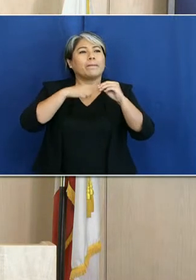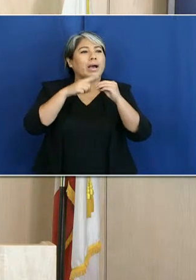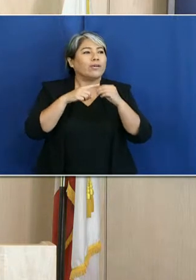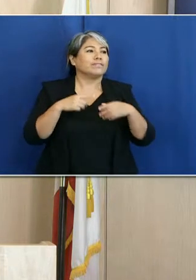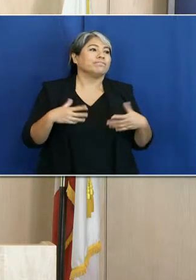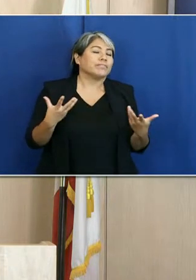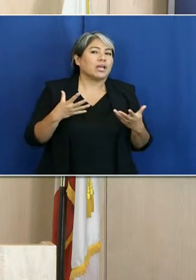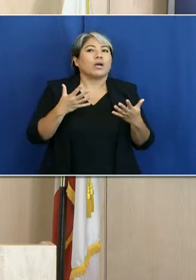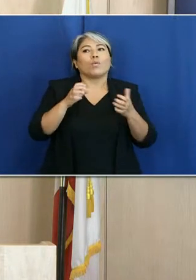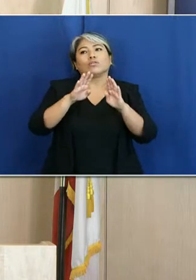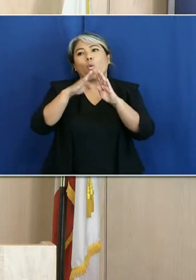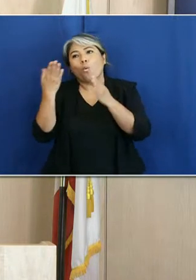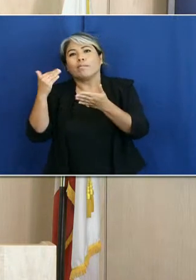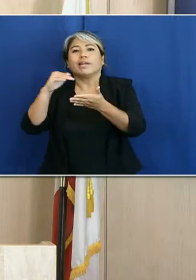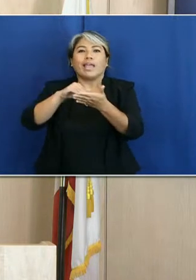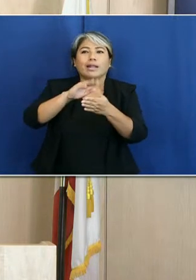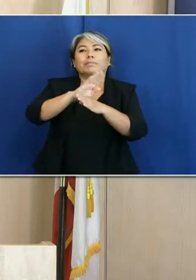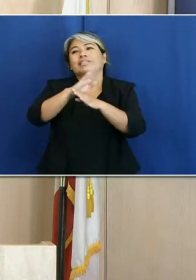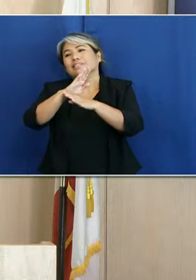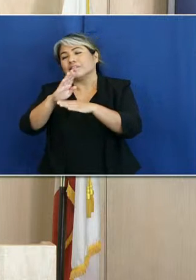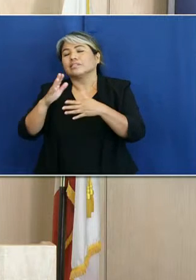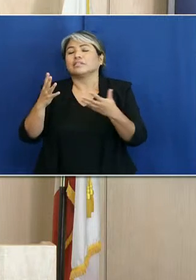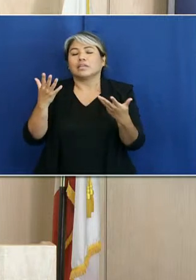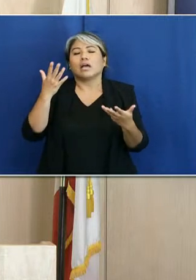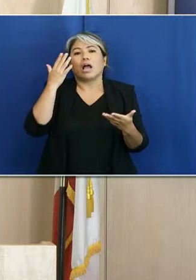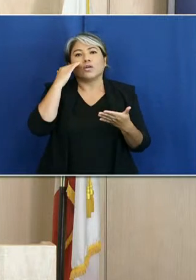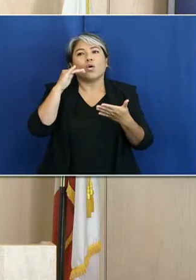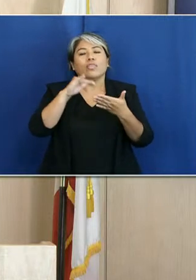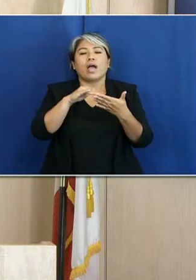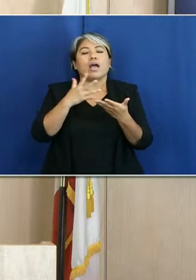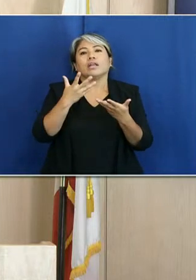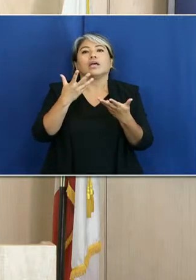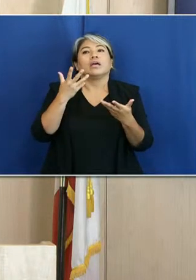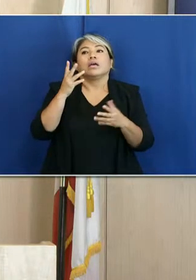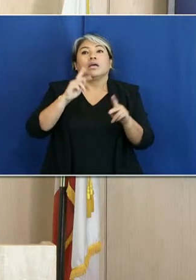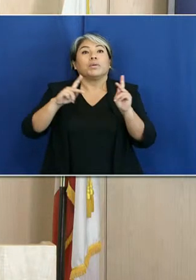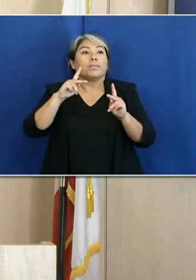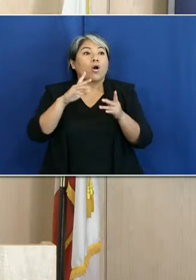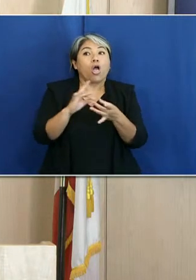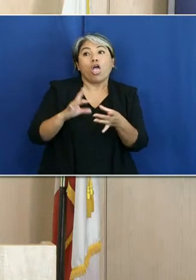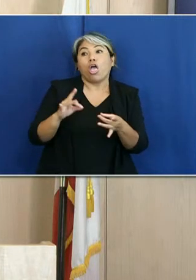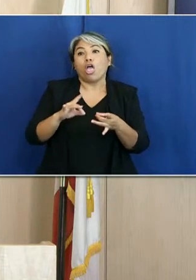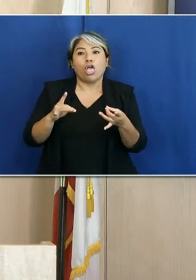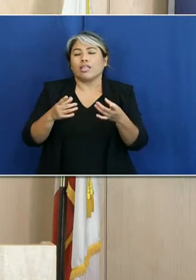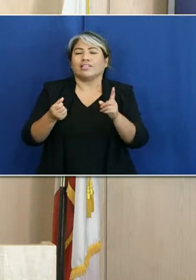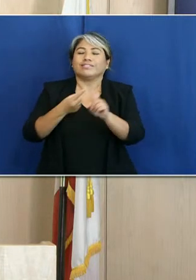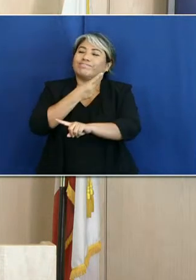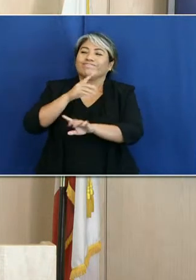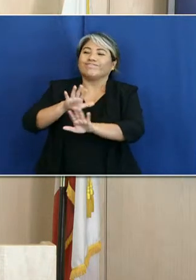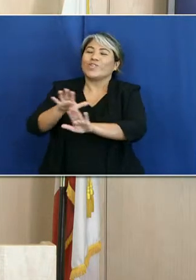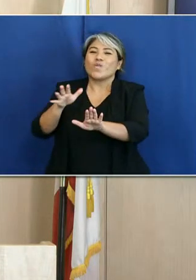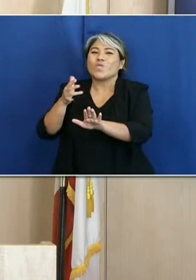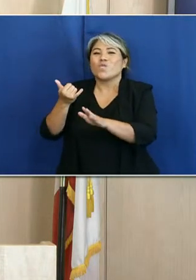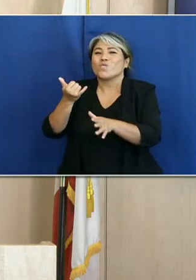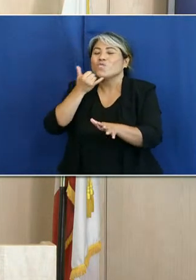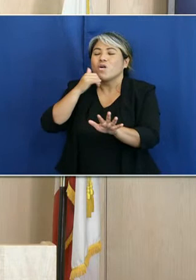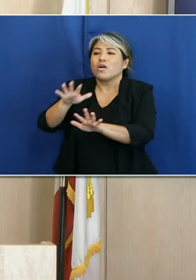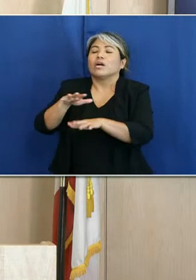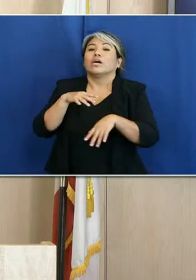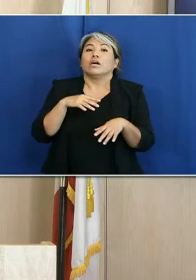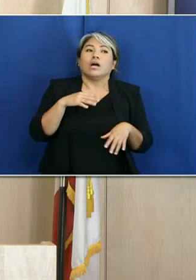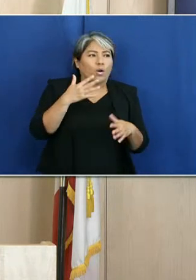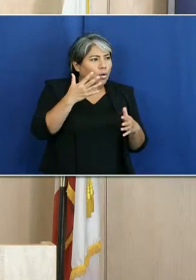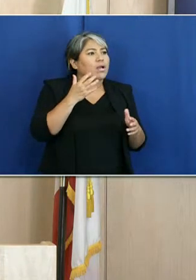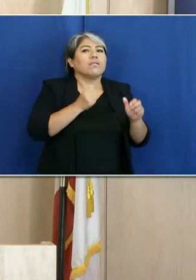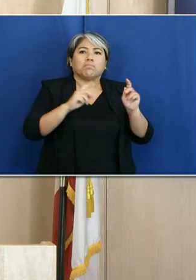reopenings often I think has been pitched in the wrong way. There's no one that I'm aware of anywhere that doesn't